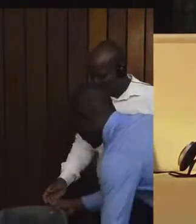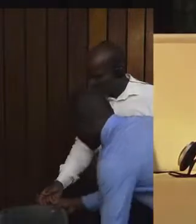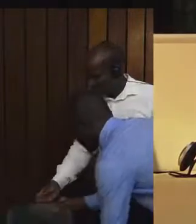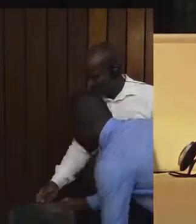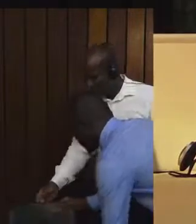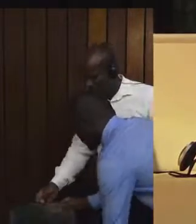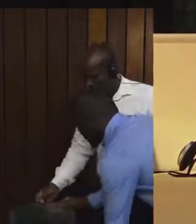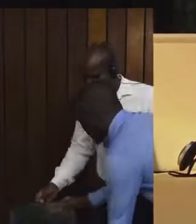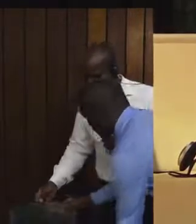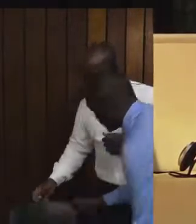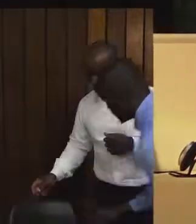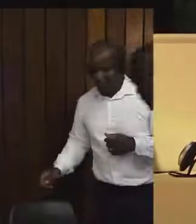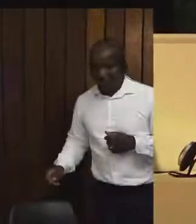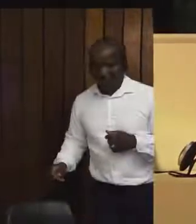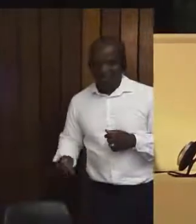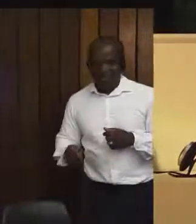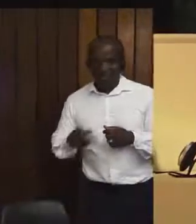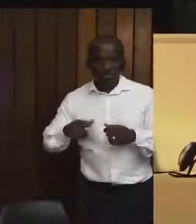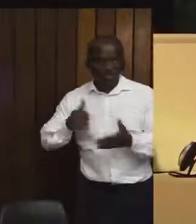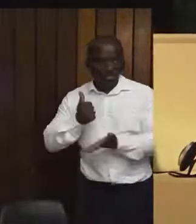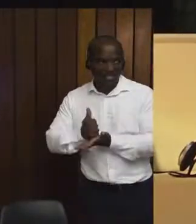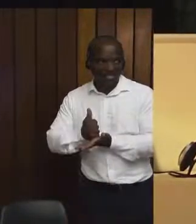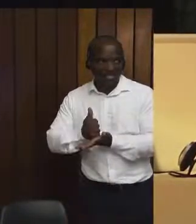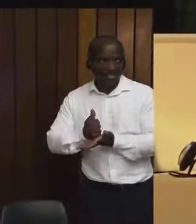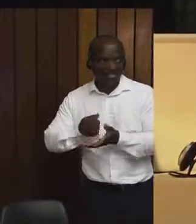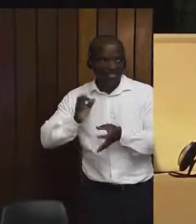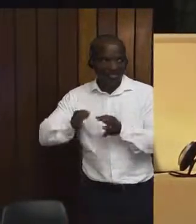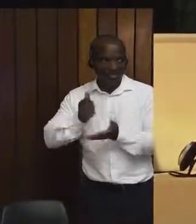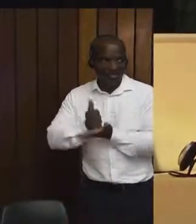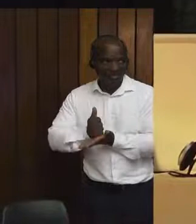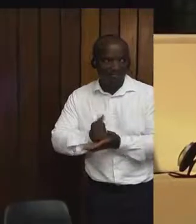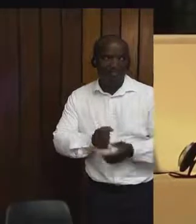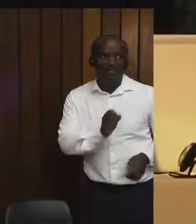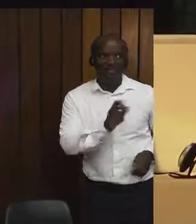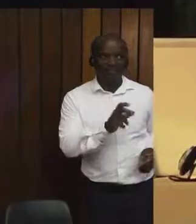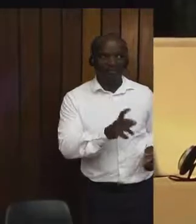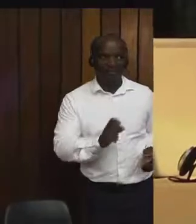it's showing the areas that the adjustments